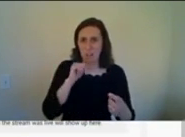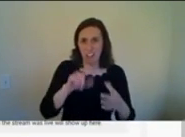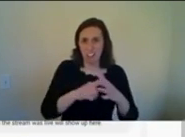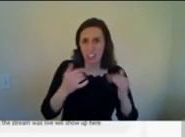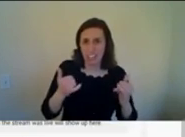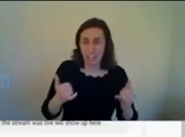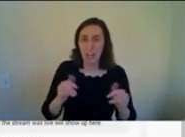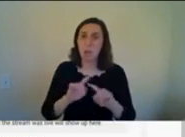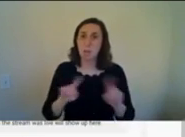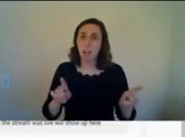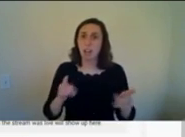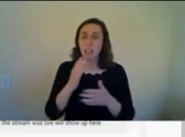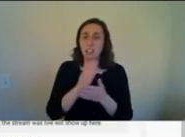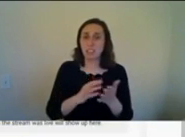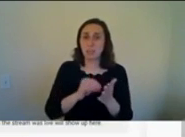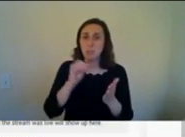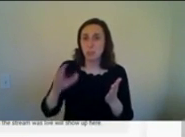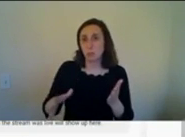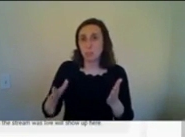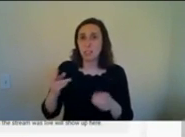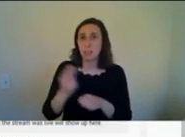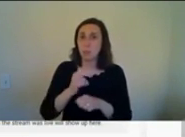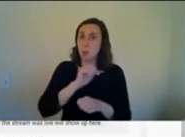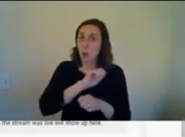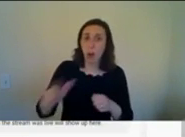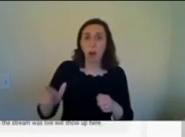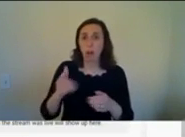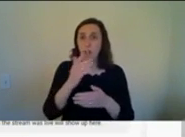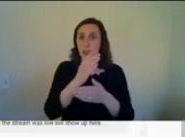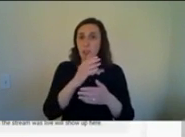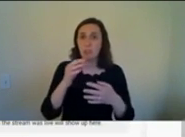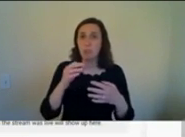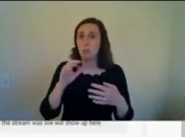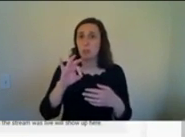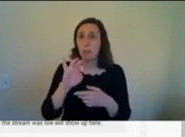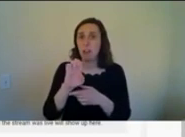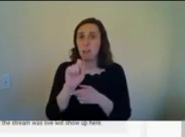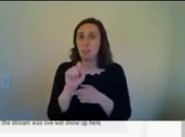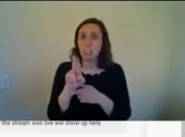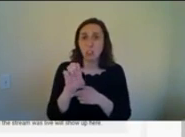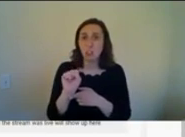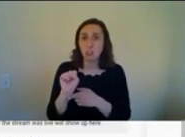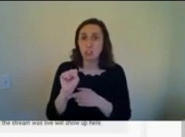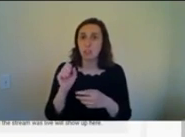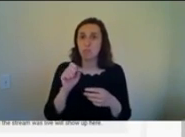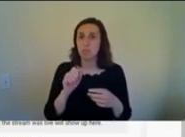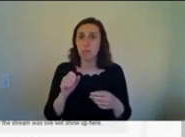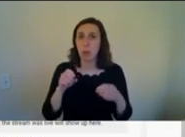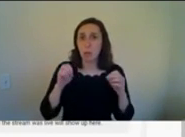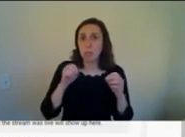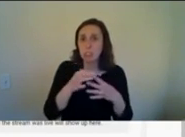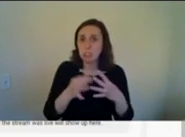used all the features of Pearson to their additional material.